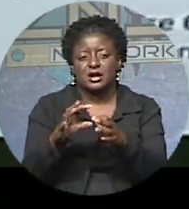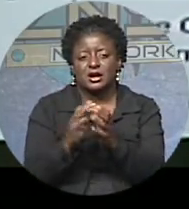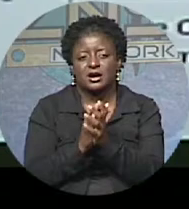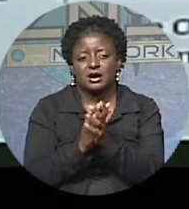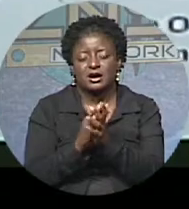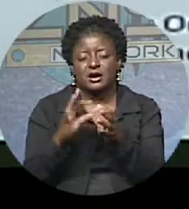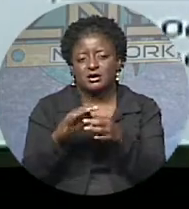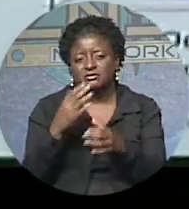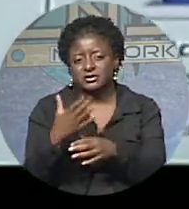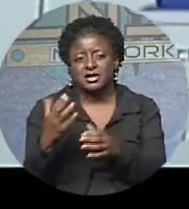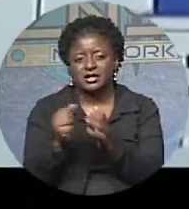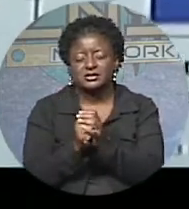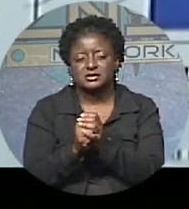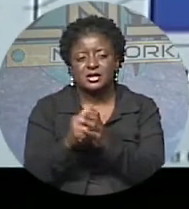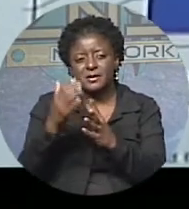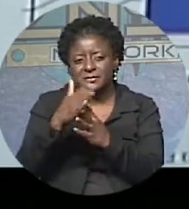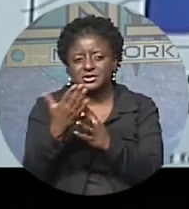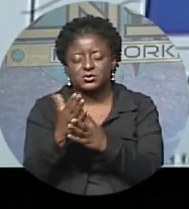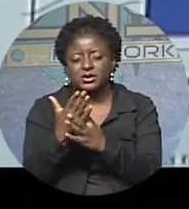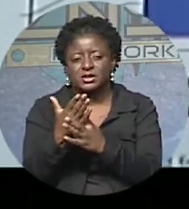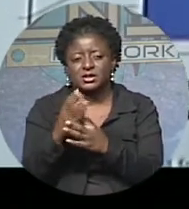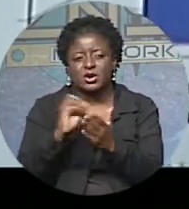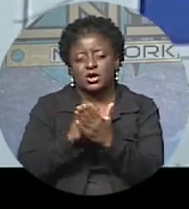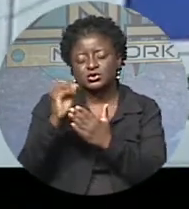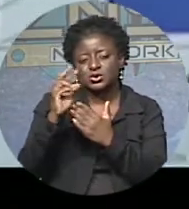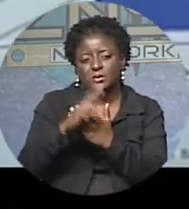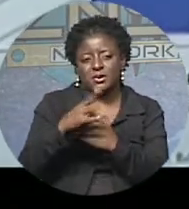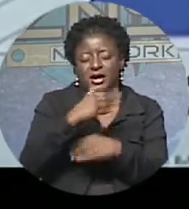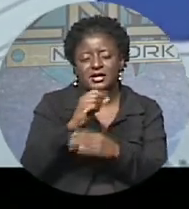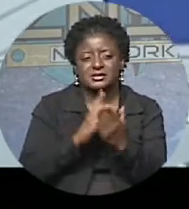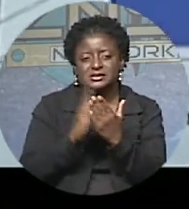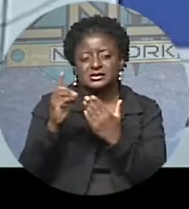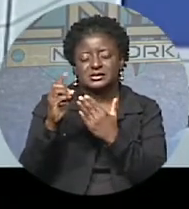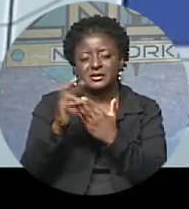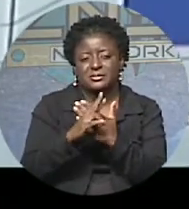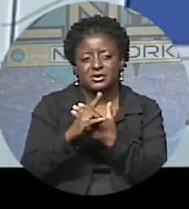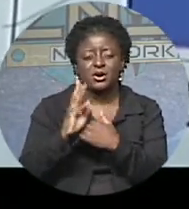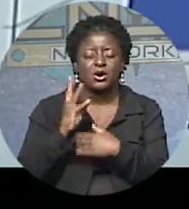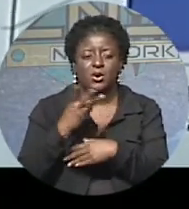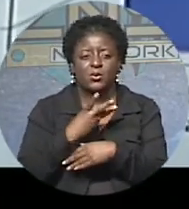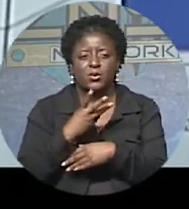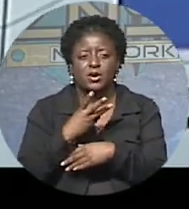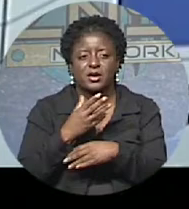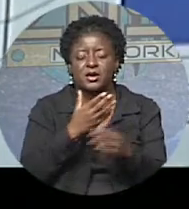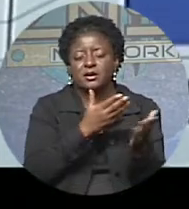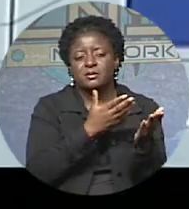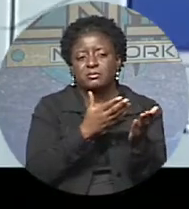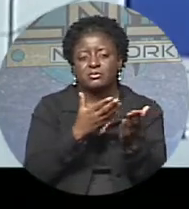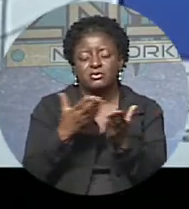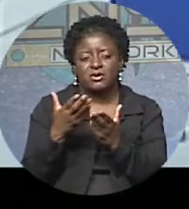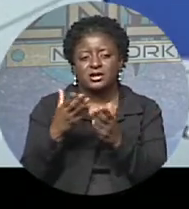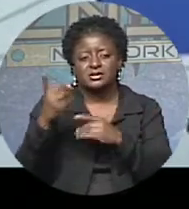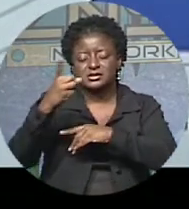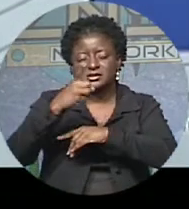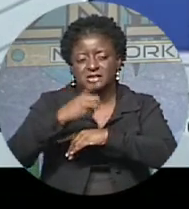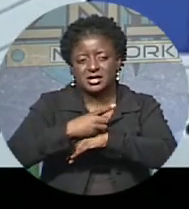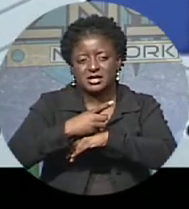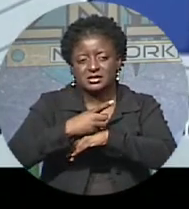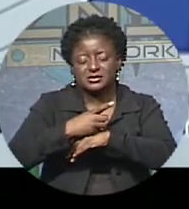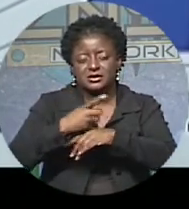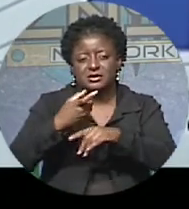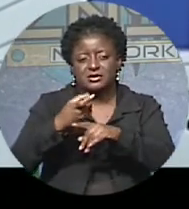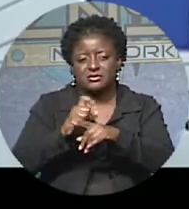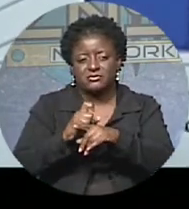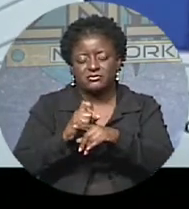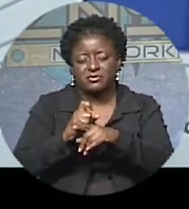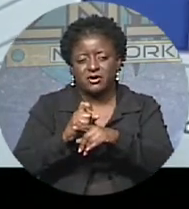President, shows that between October and December, we were able to bring the days from charge to presentation